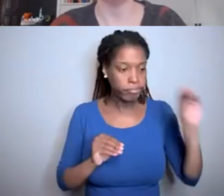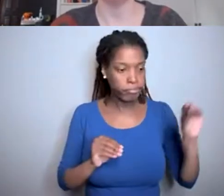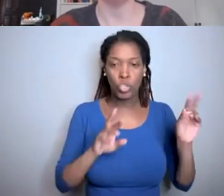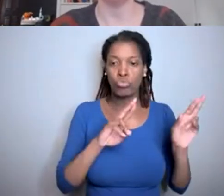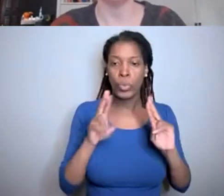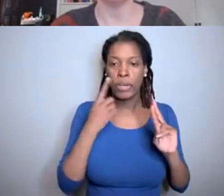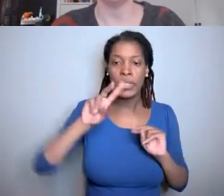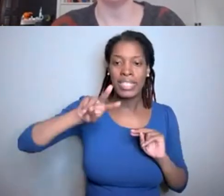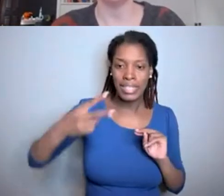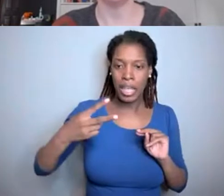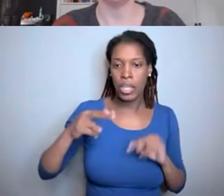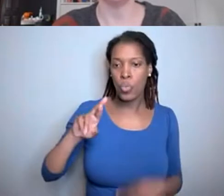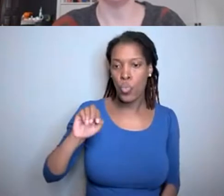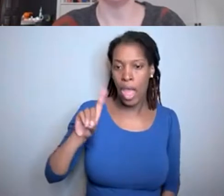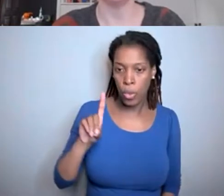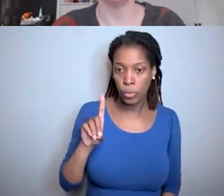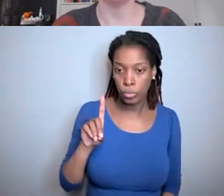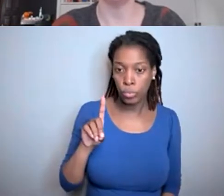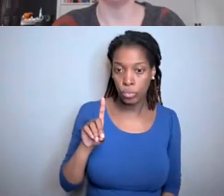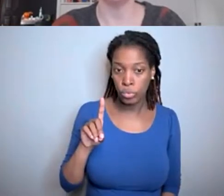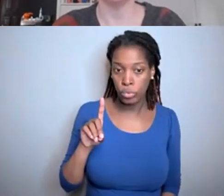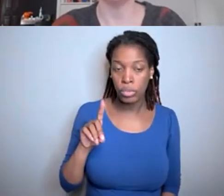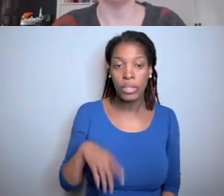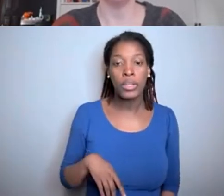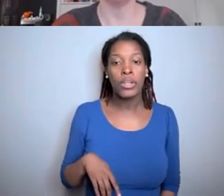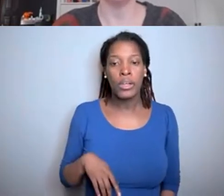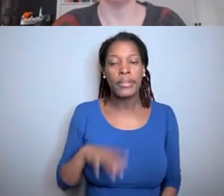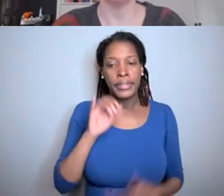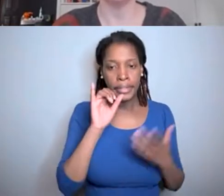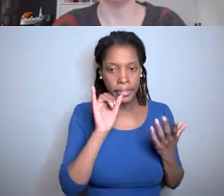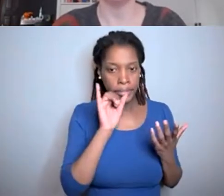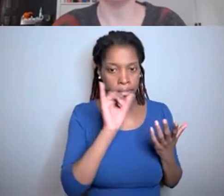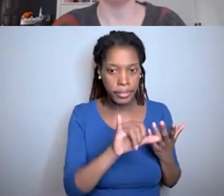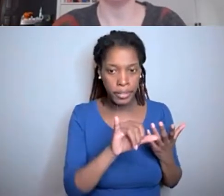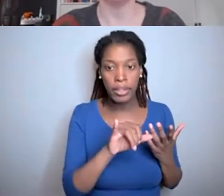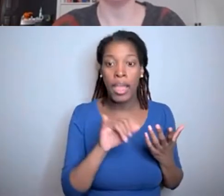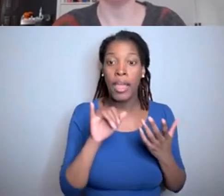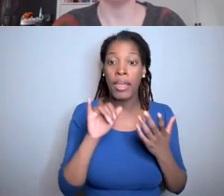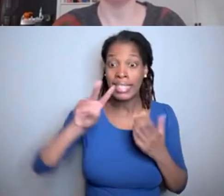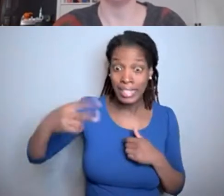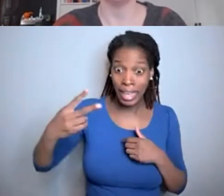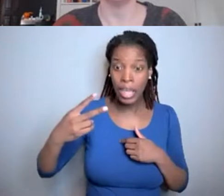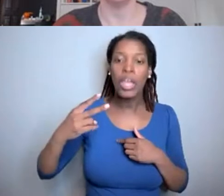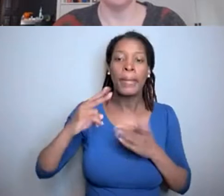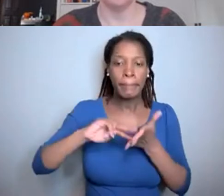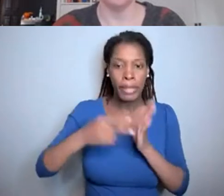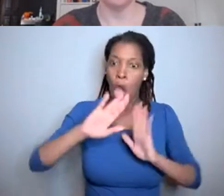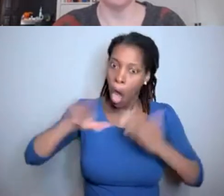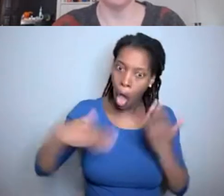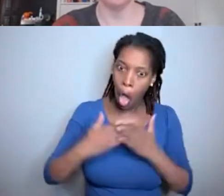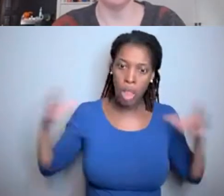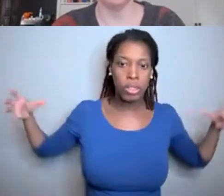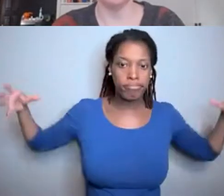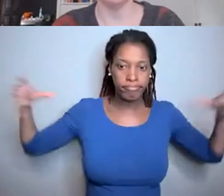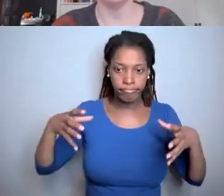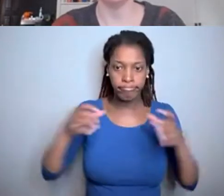is um and then that's that will be part of the conversation the panel will have collectively um yeah before